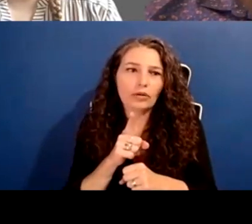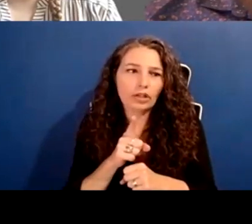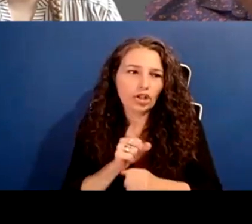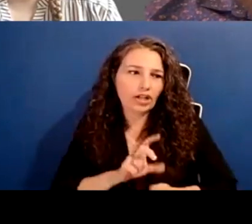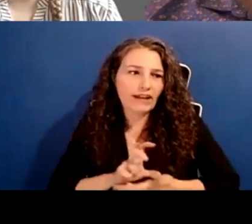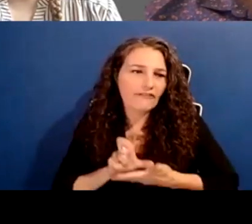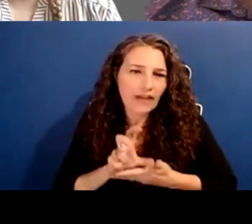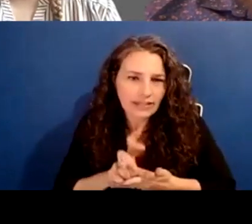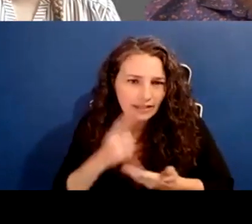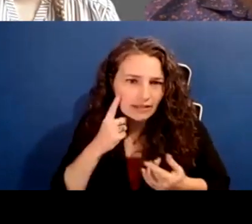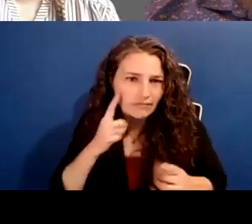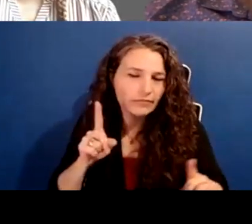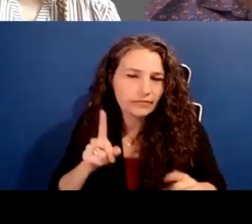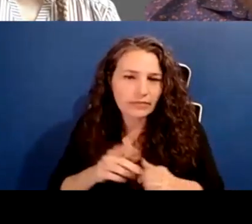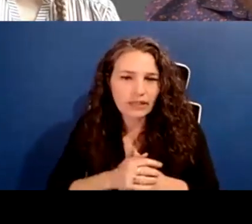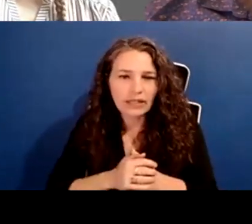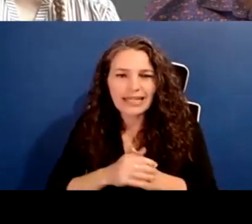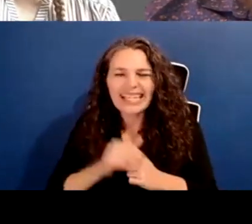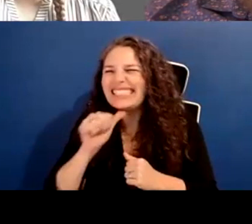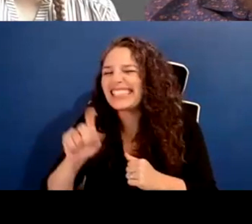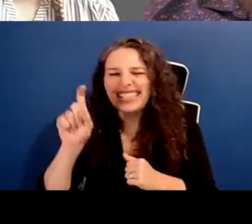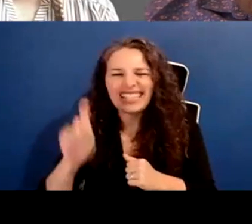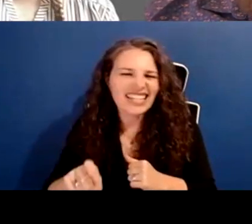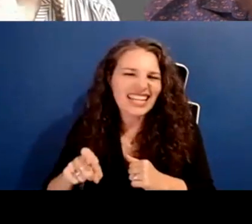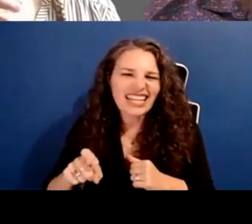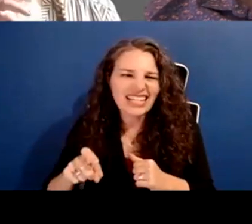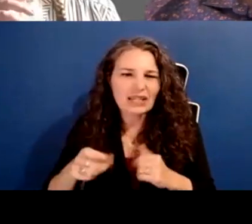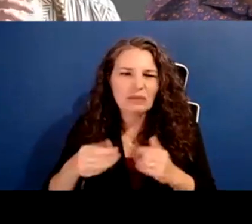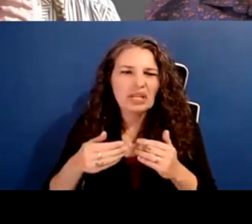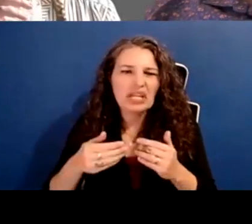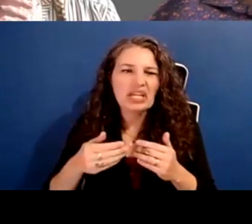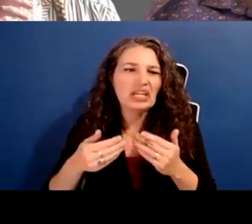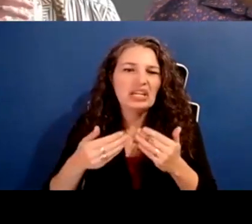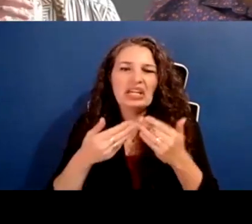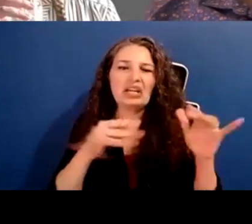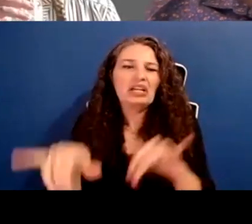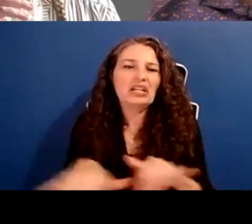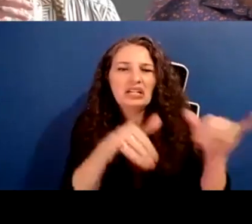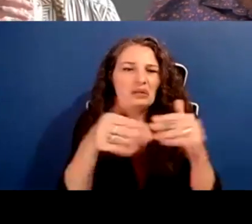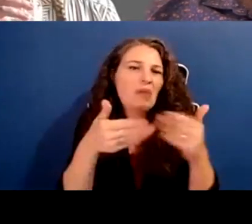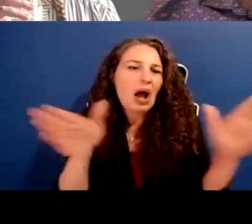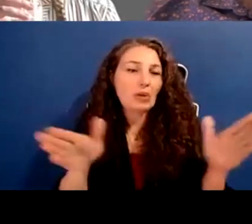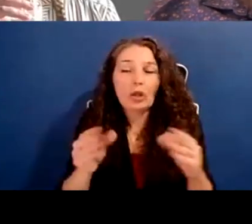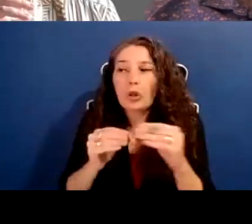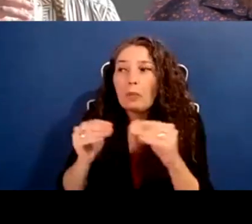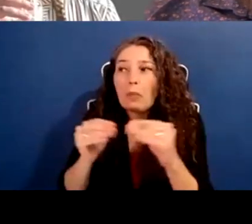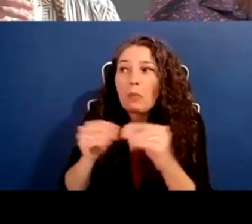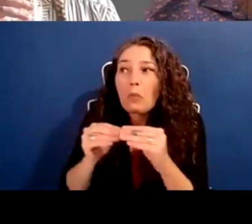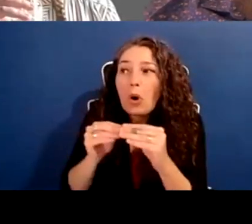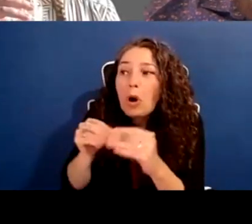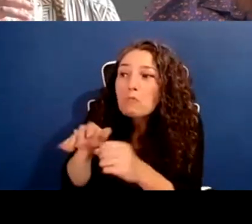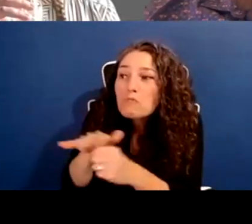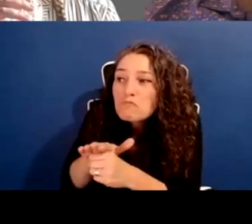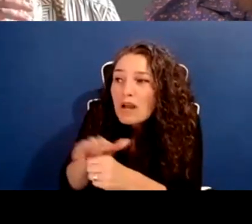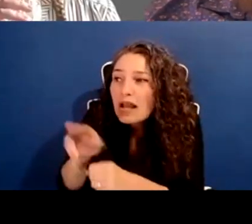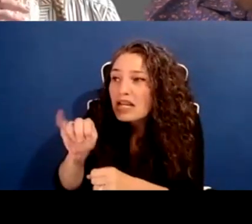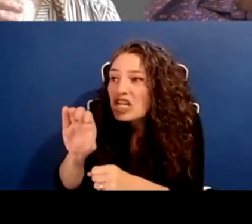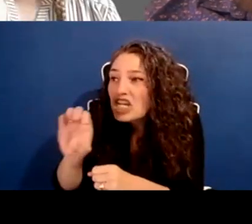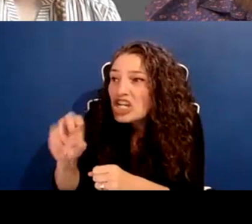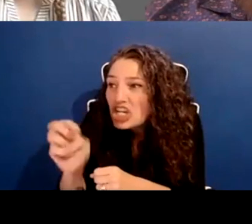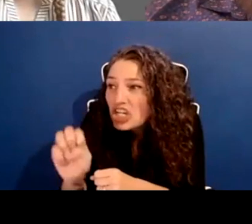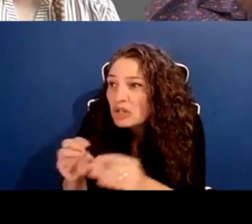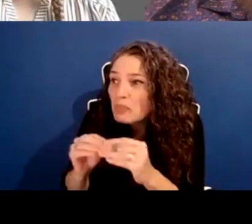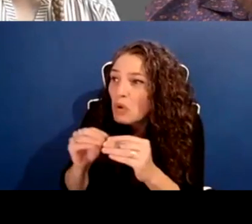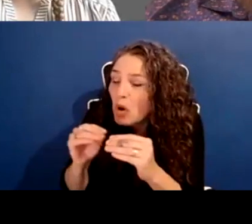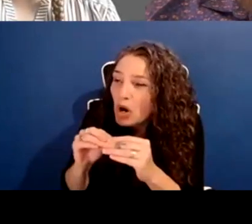don't worry about being, it has to be super accessible. People love niche when it comes to podcasts. People love deep content,